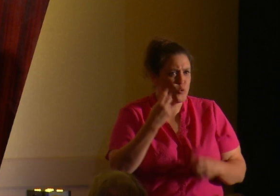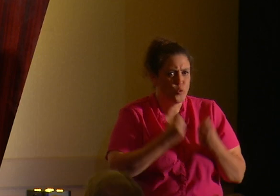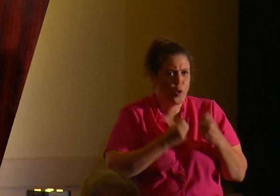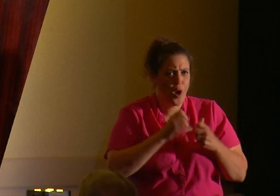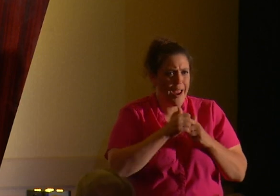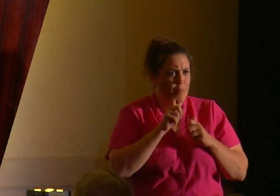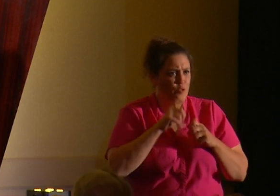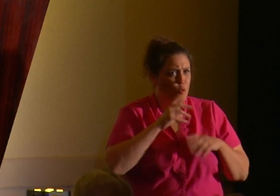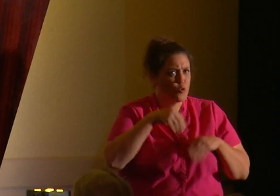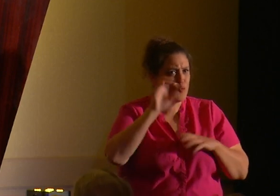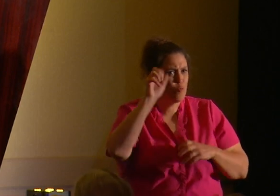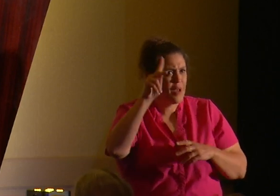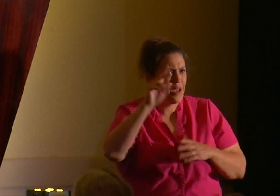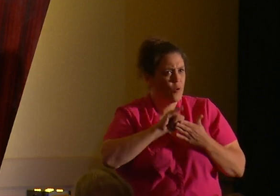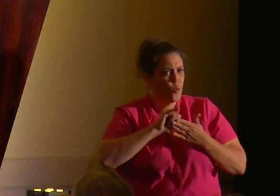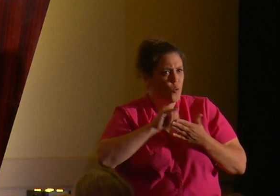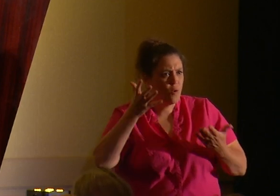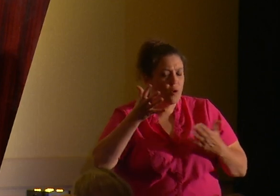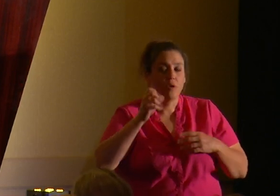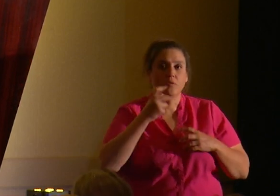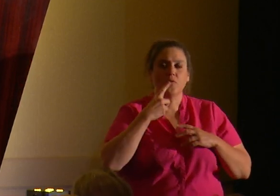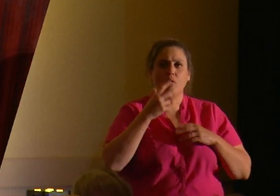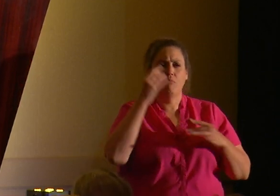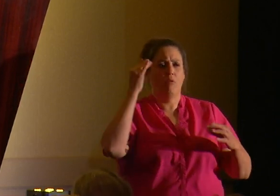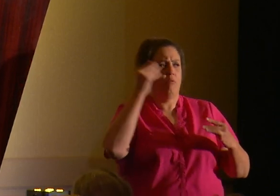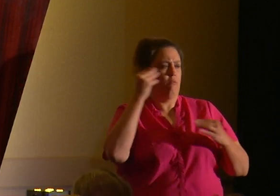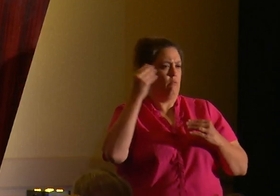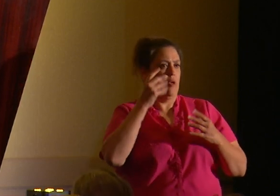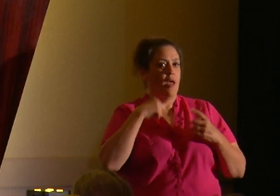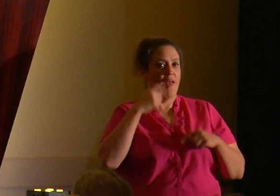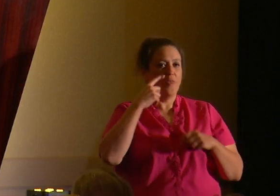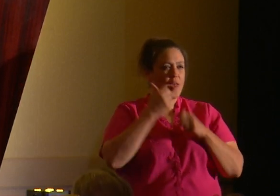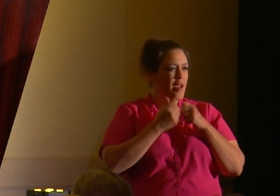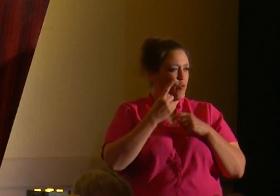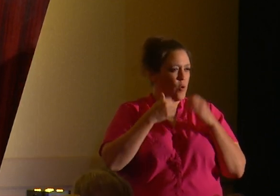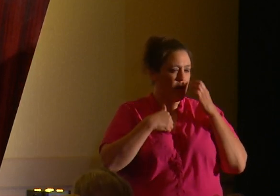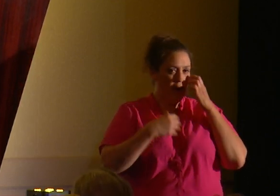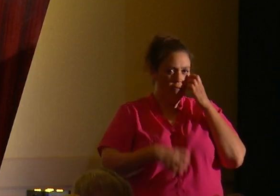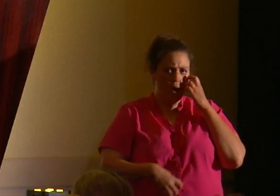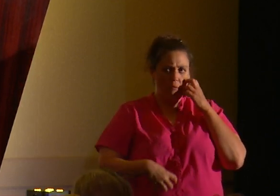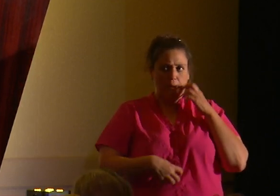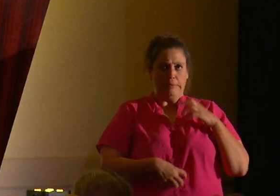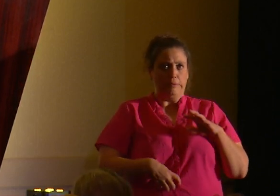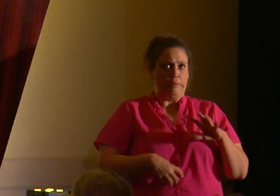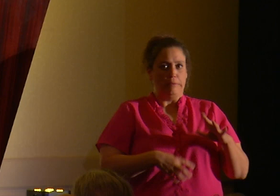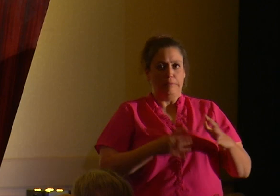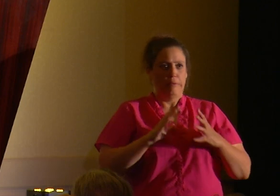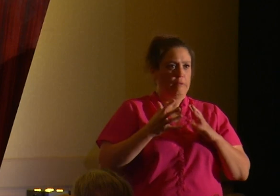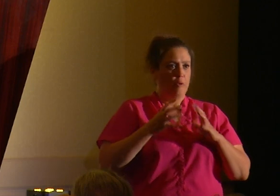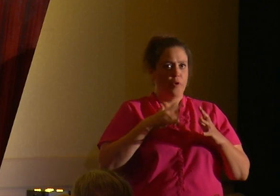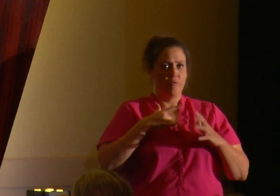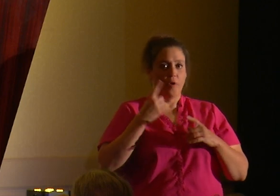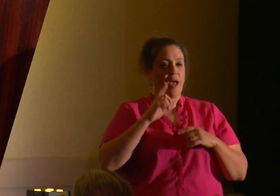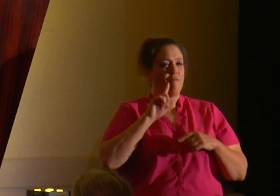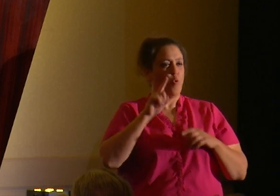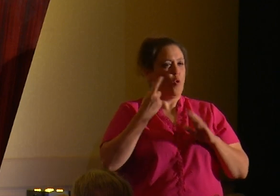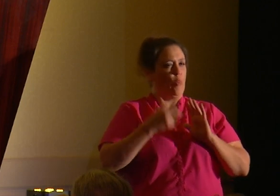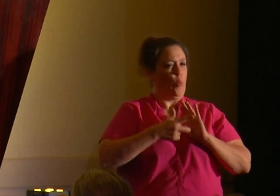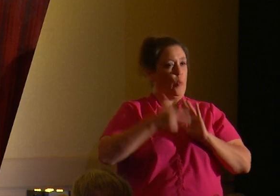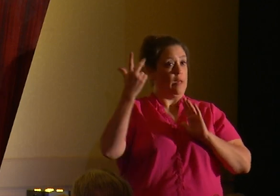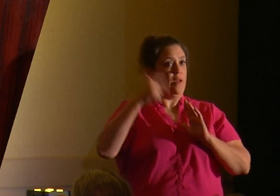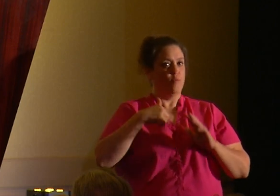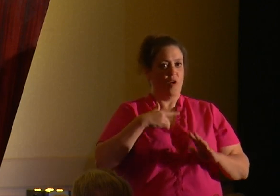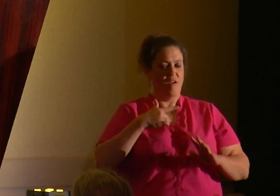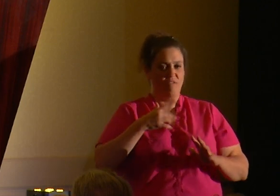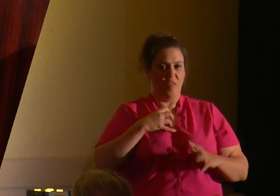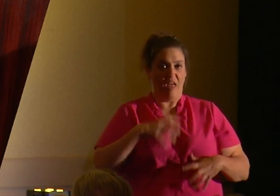that? So I'm sitting there, and I was like, you know, I think everybody has knots in their stomachs for certain things, and I've only had three knots in my entire